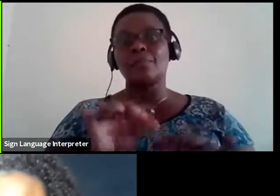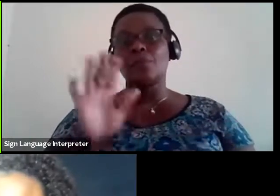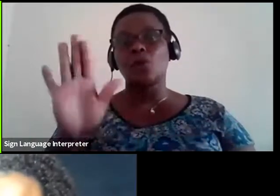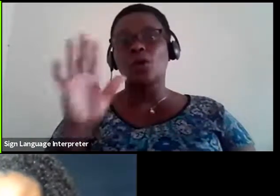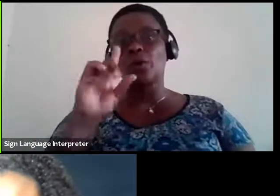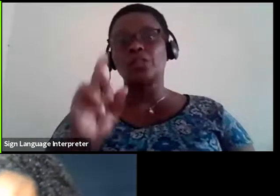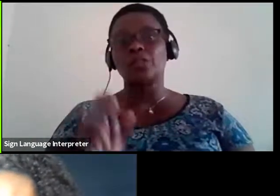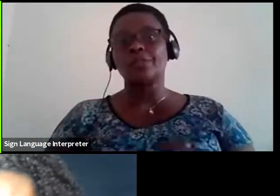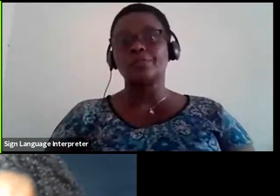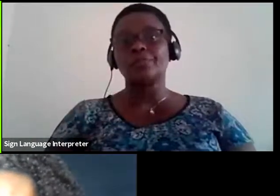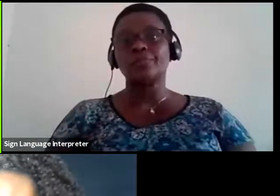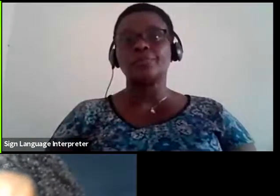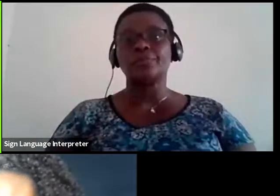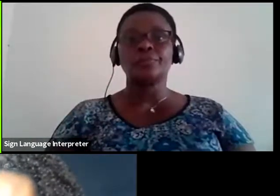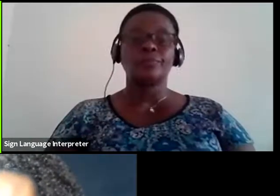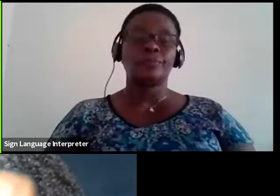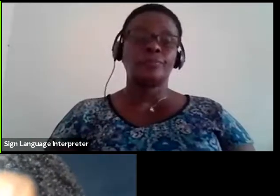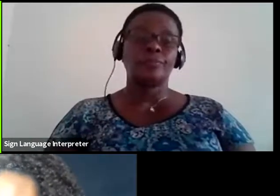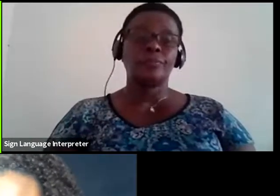Yeah.